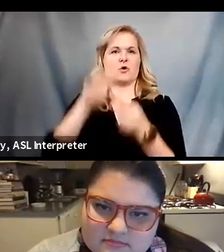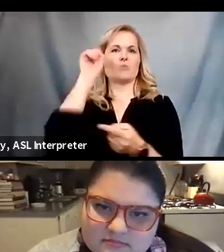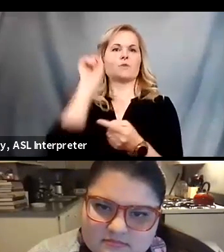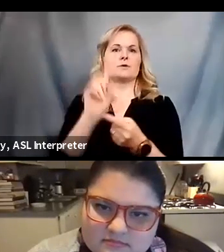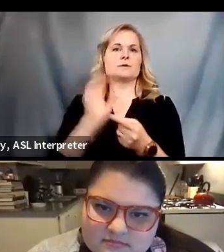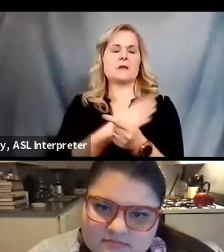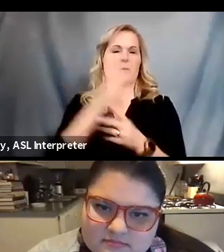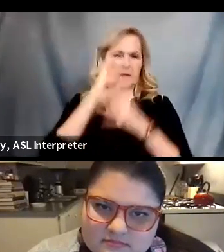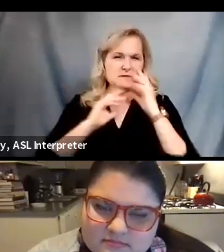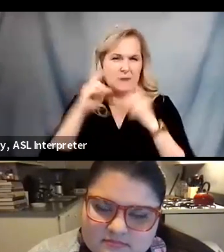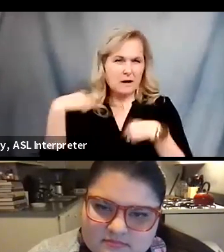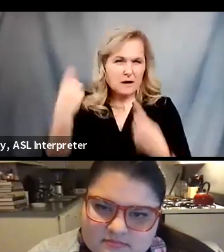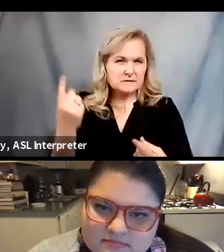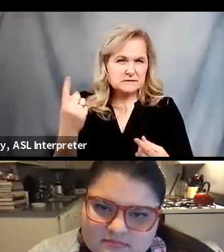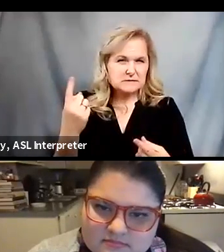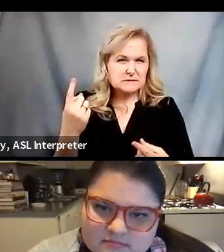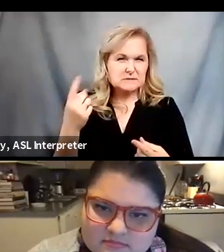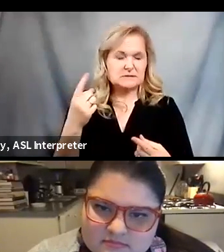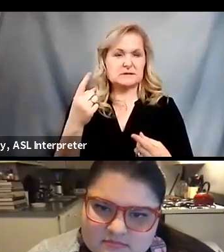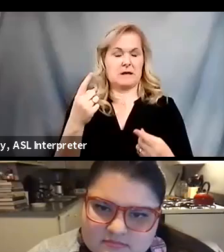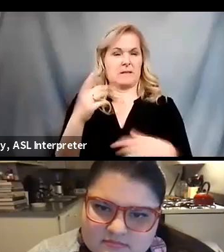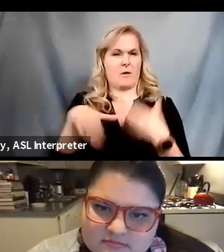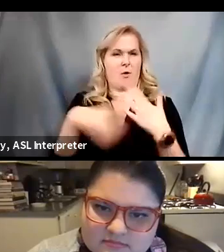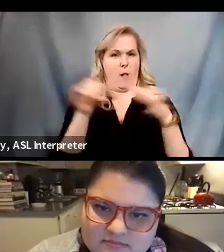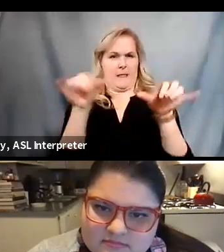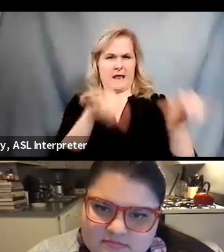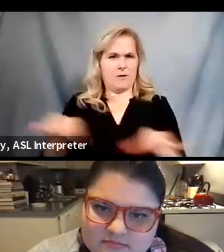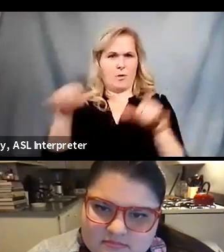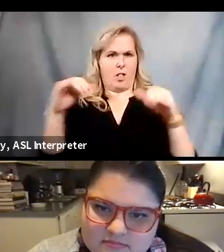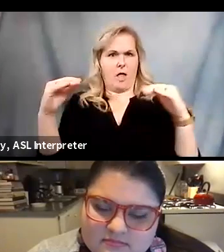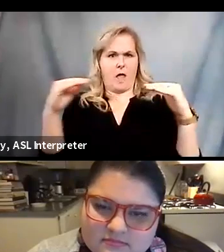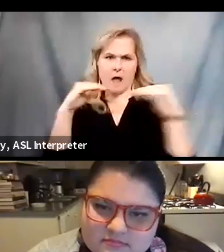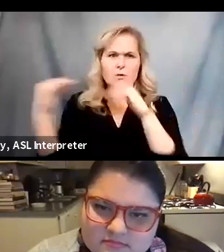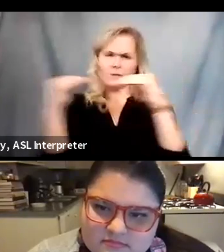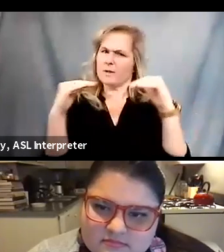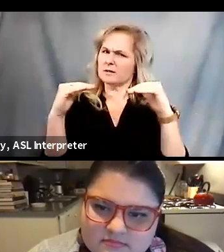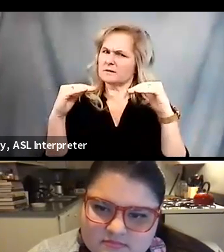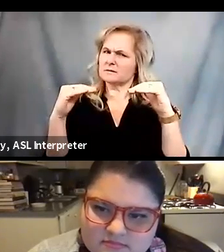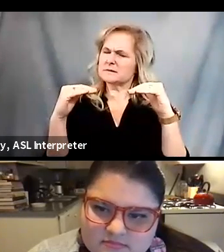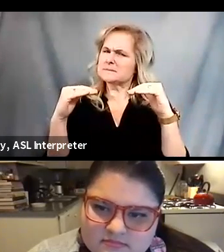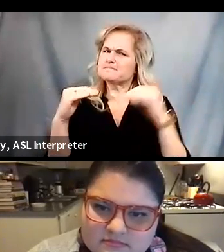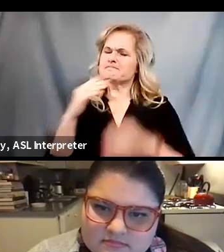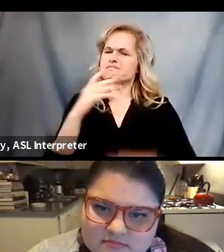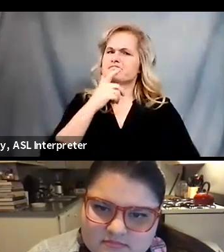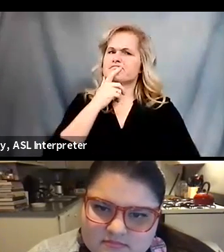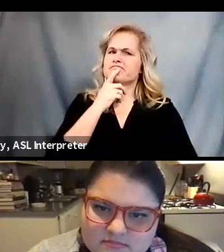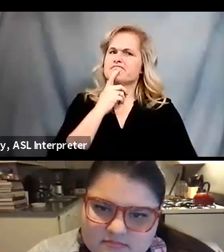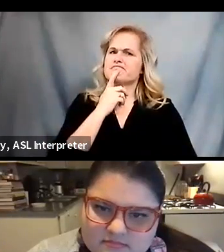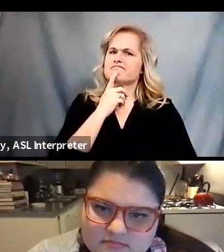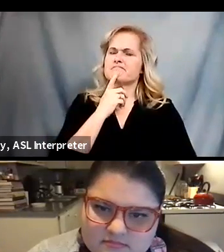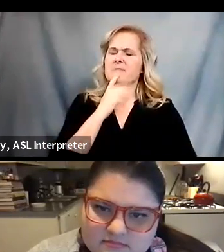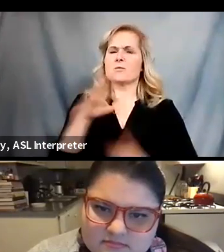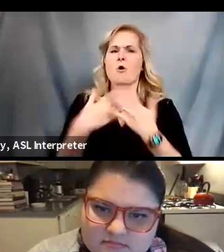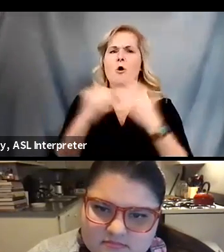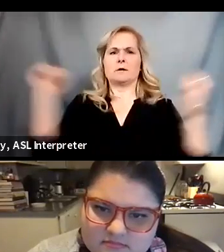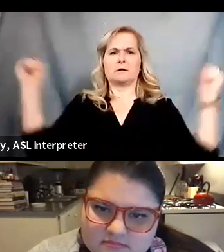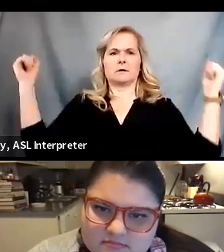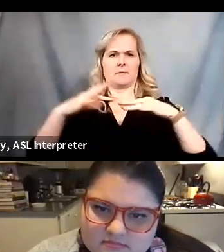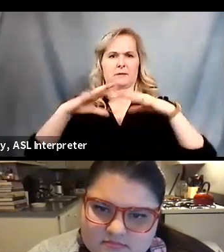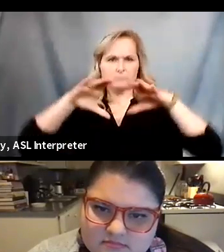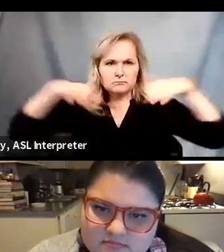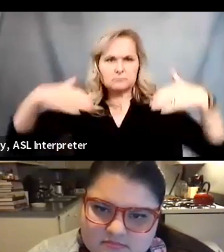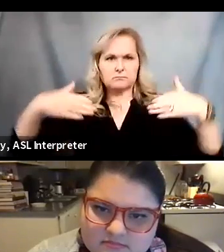experiences as though they are equal and equitable. And that when we are coming together in